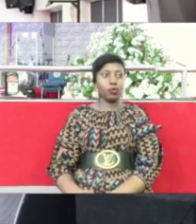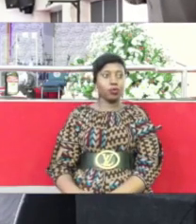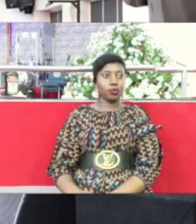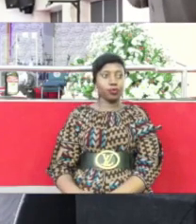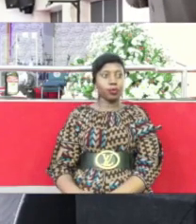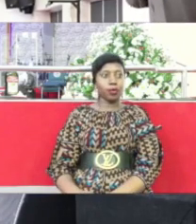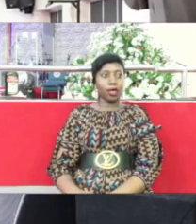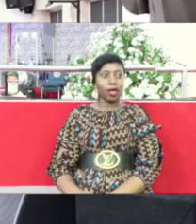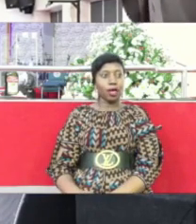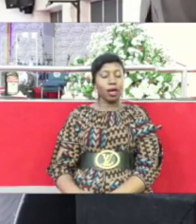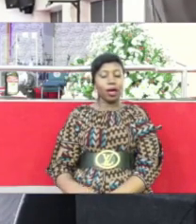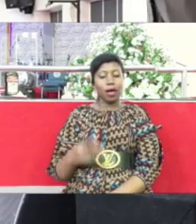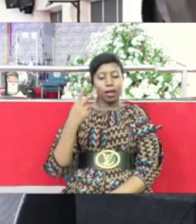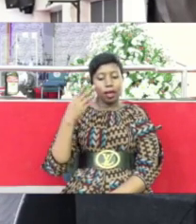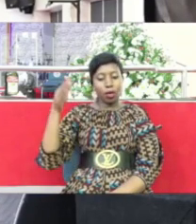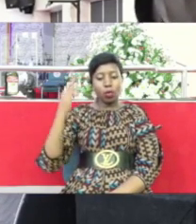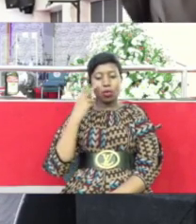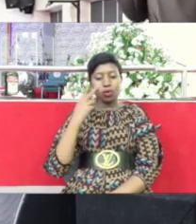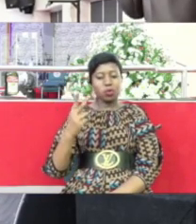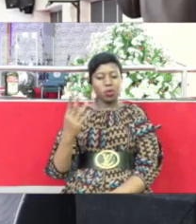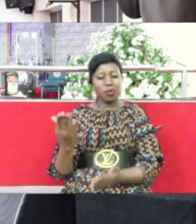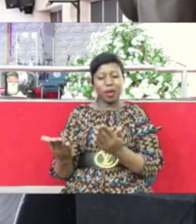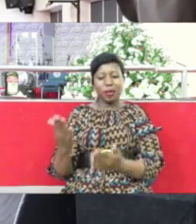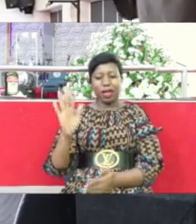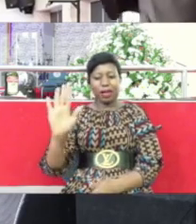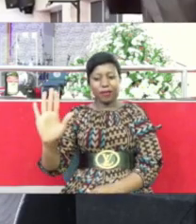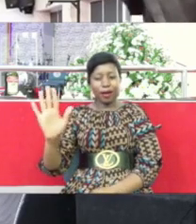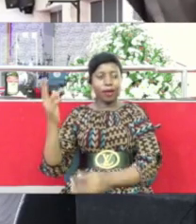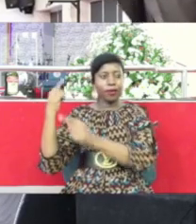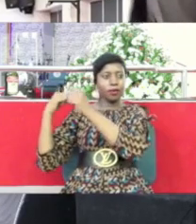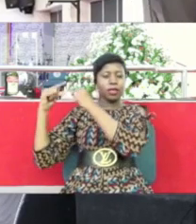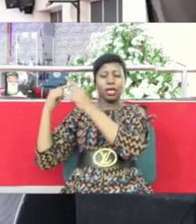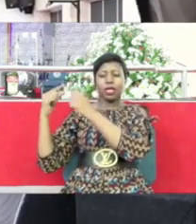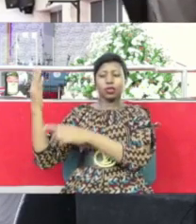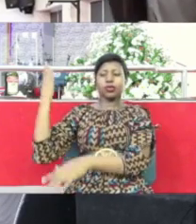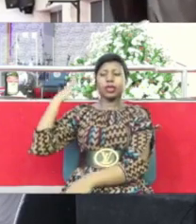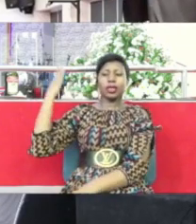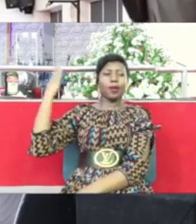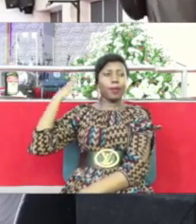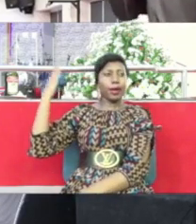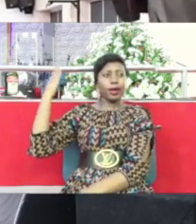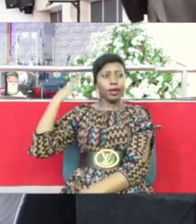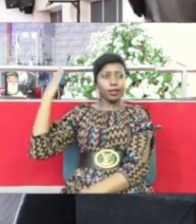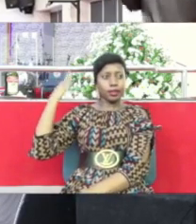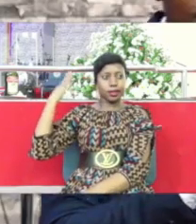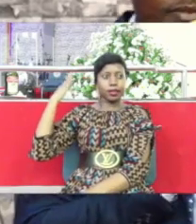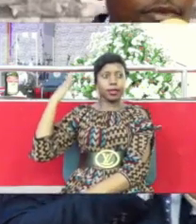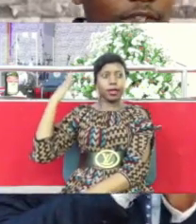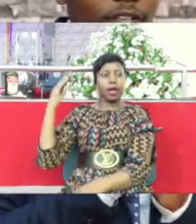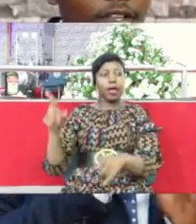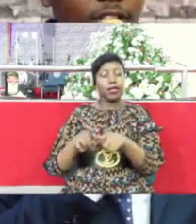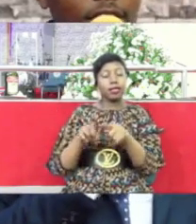generations. Aliona. He saw them. Alafu kutoka hapa anaona vizazi vingine vyote. Anajua wajukuu wako na vijukuu na vitukuu